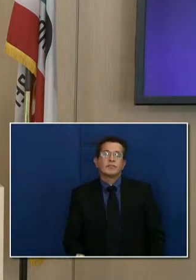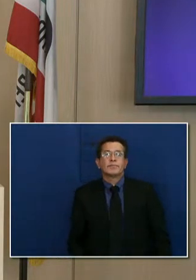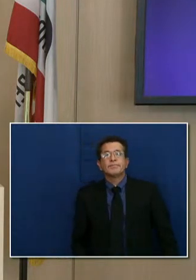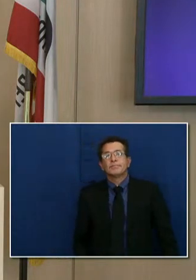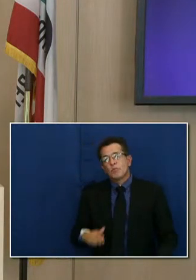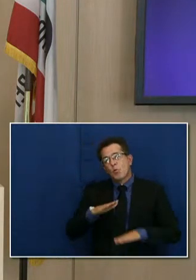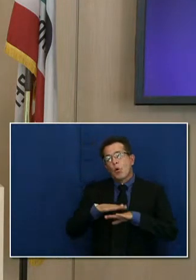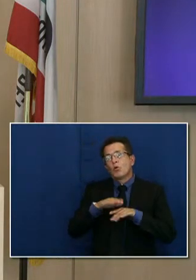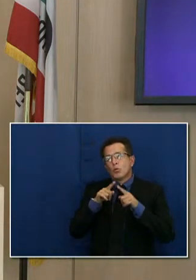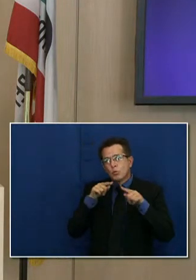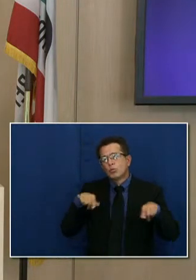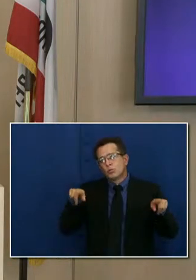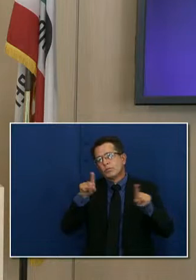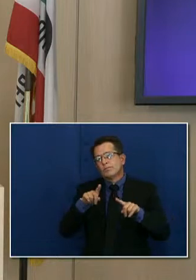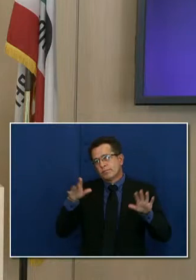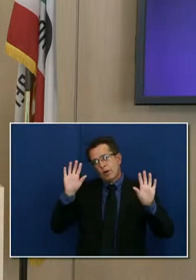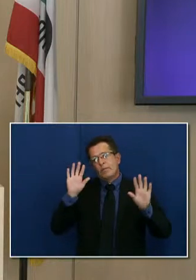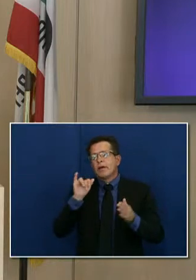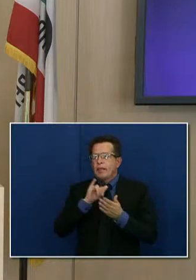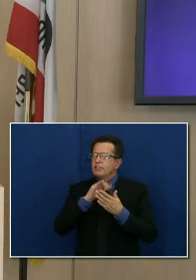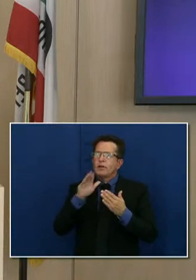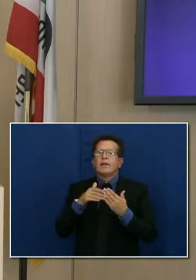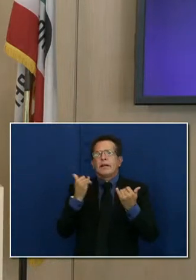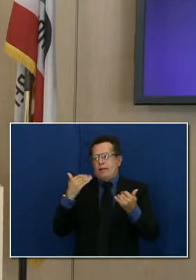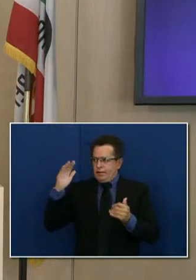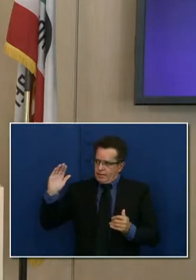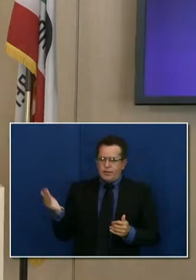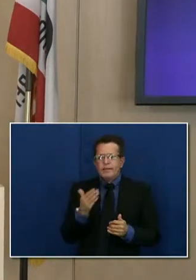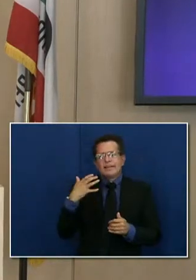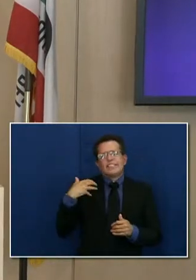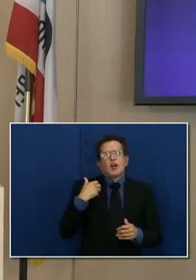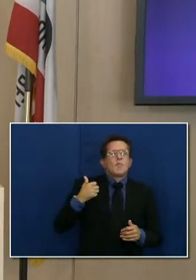podium Chairman Cox. Thank you.